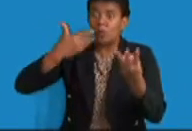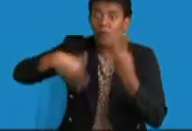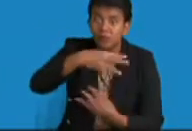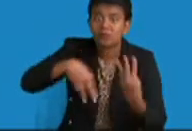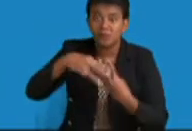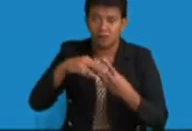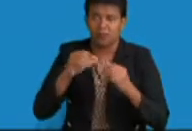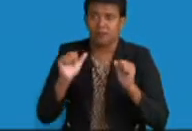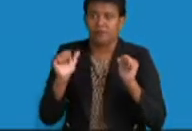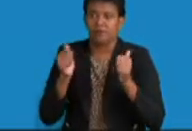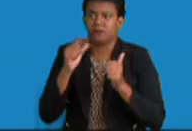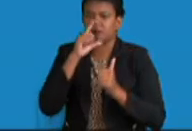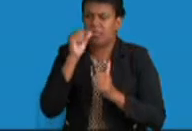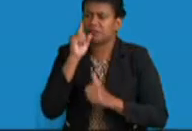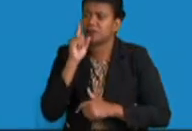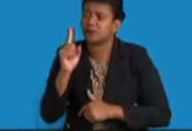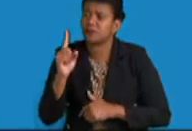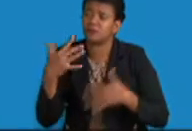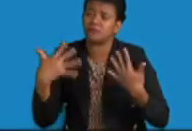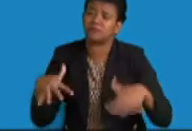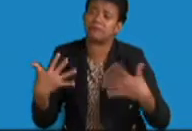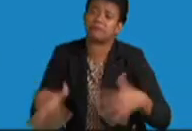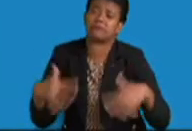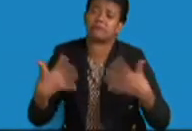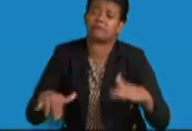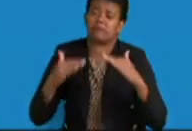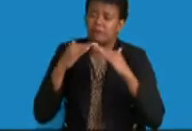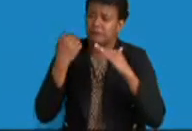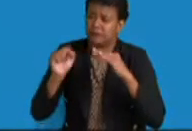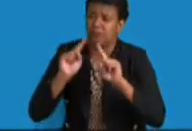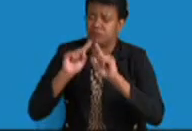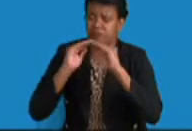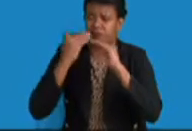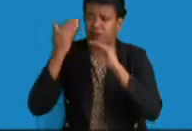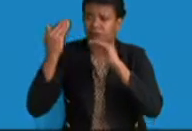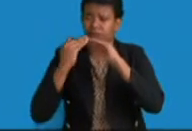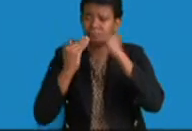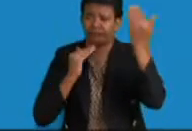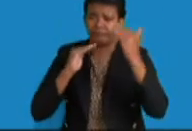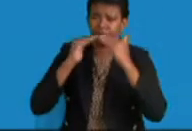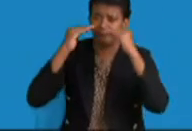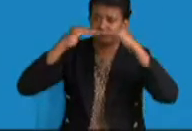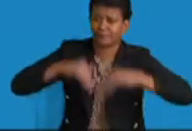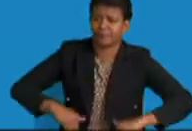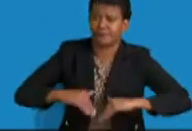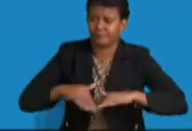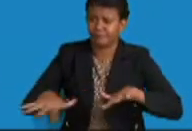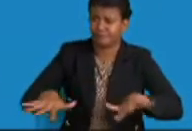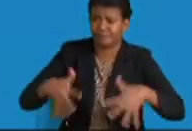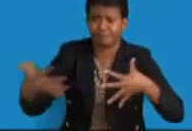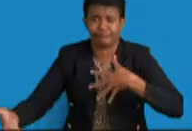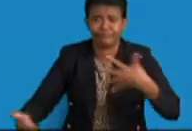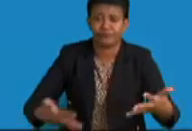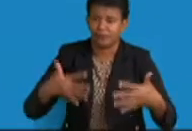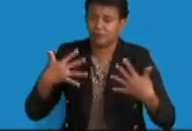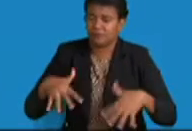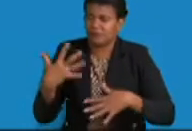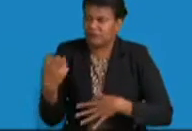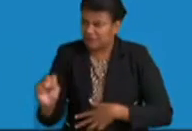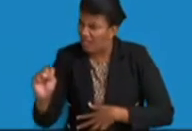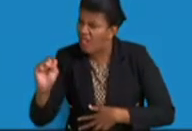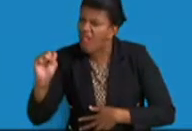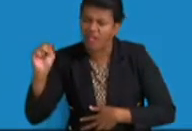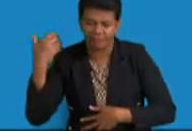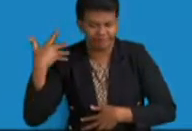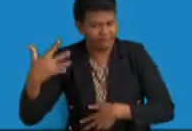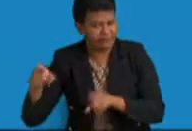still visible. For the Minister of Defense, cyclones like the tropical cyclone Winston, flash floods,